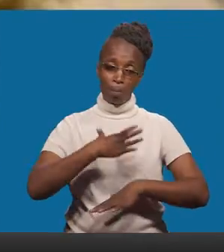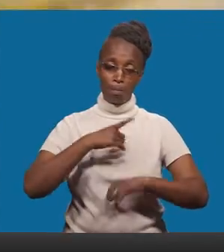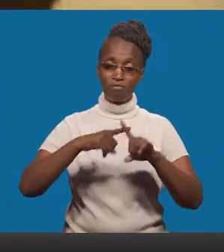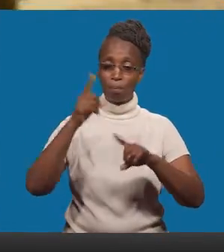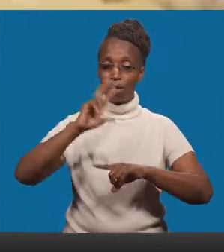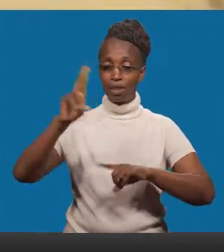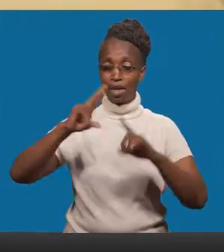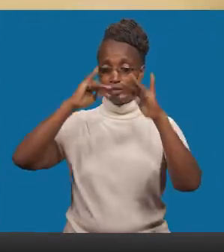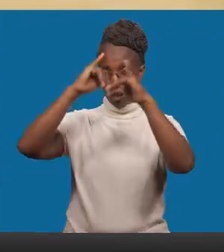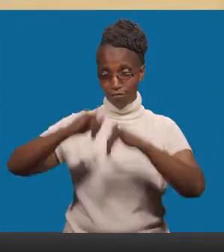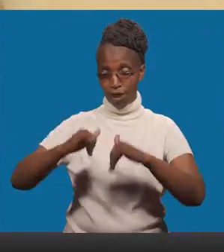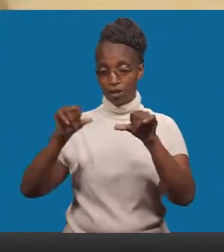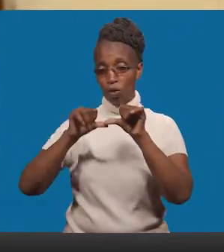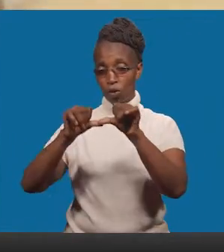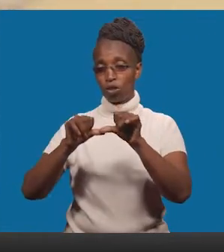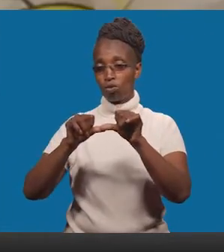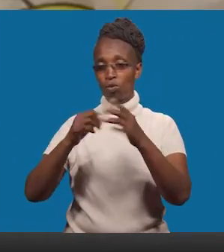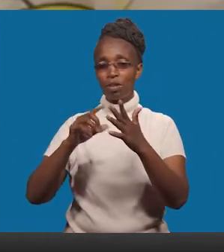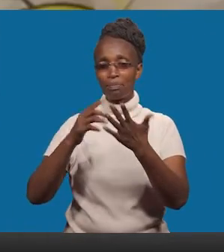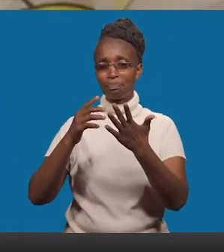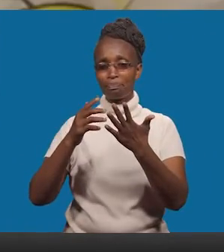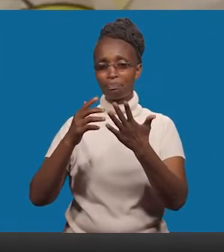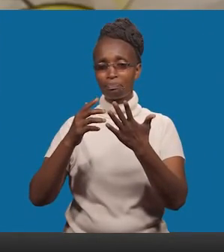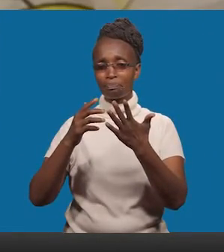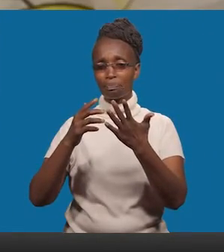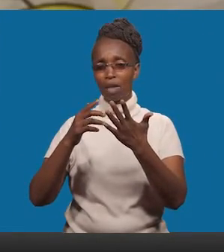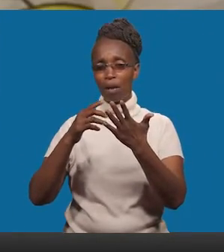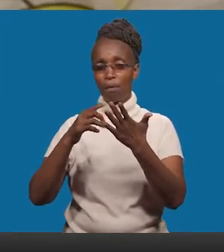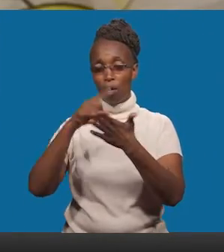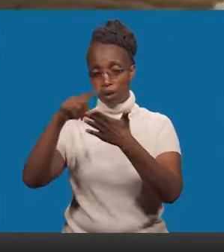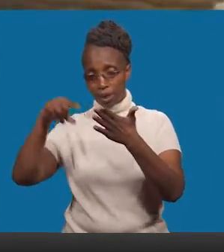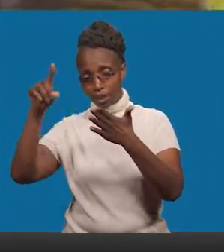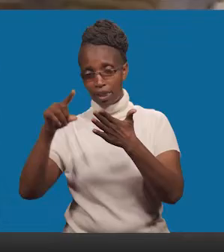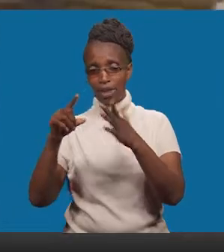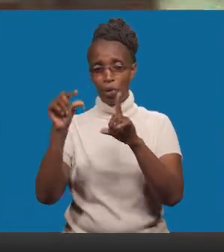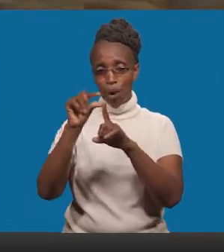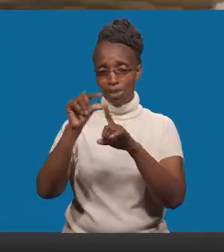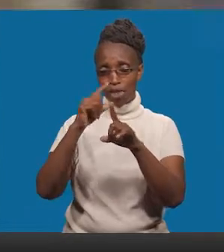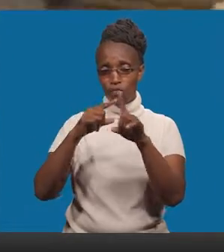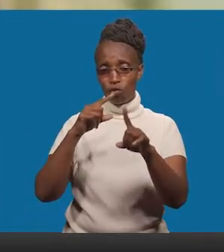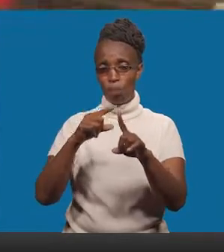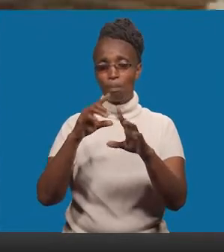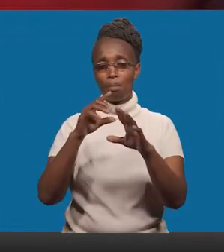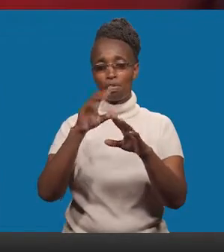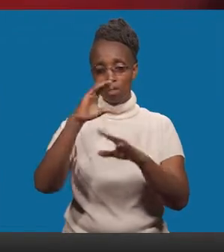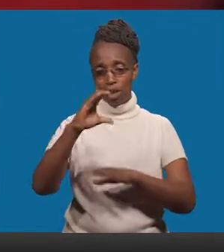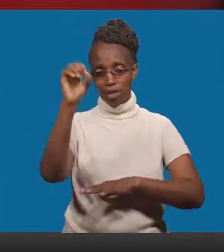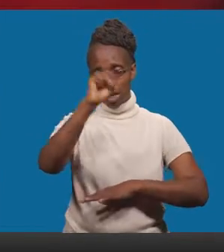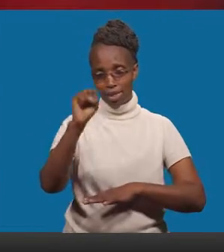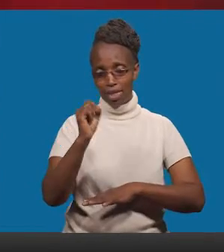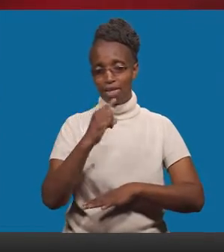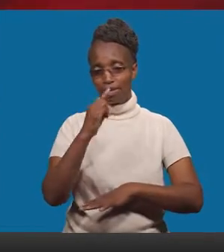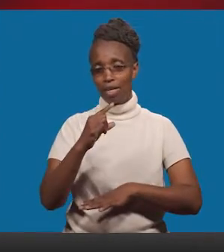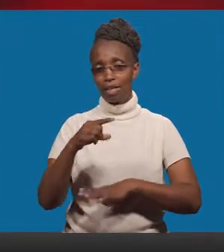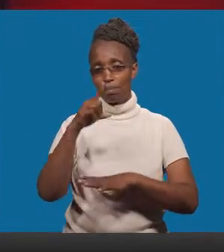ufa wameendelea kuikosoa serikali kufuatia matamshi ya waziri wa viwanda Moses Kuria kuwa serikali itaruhusu